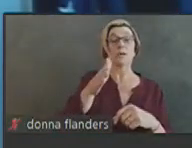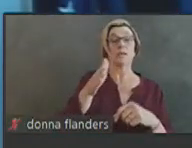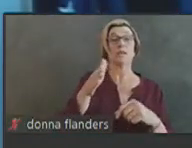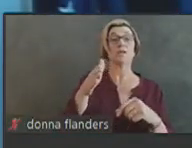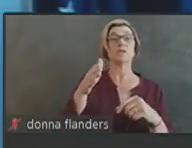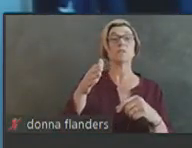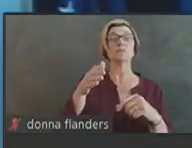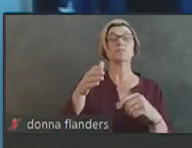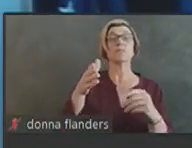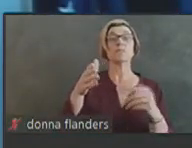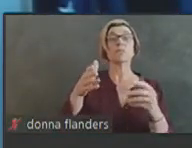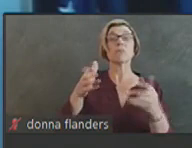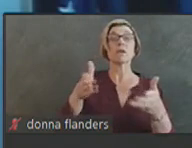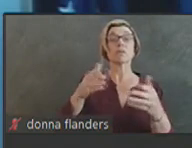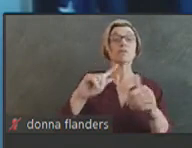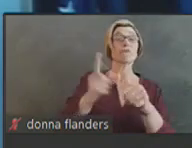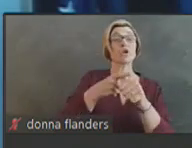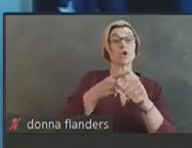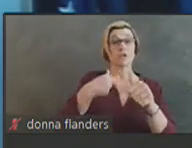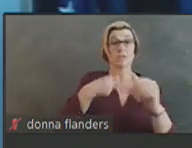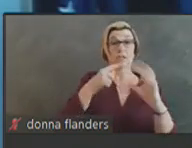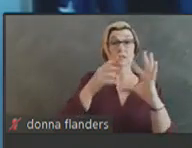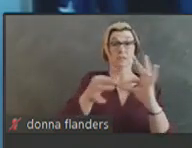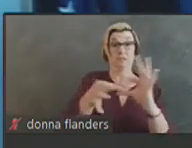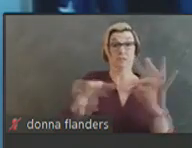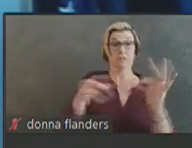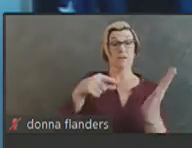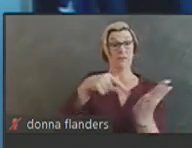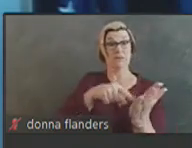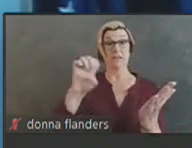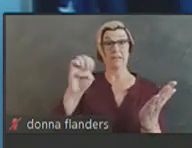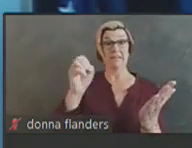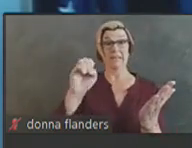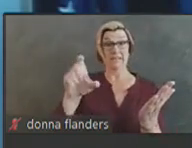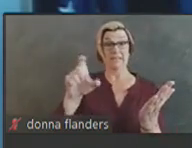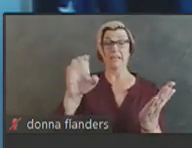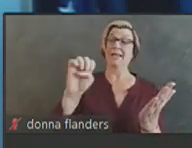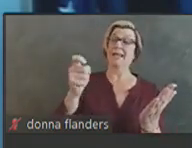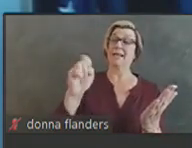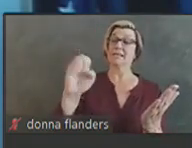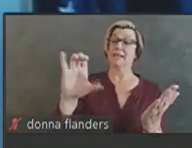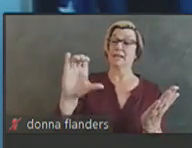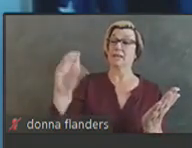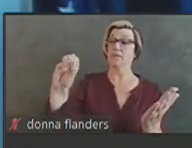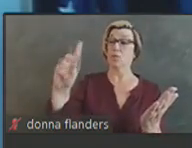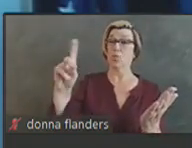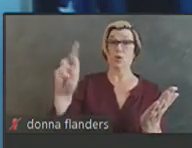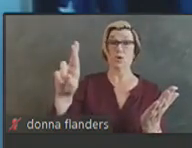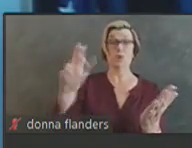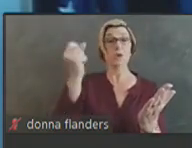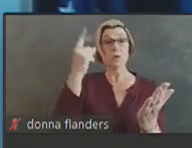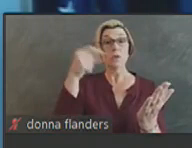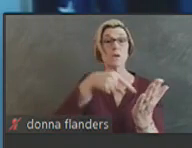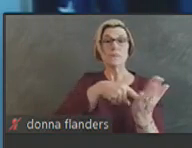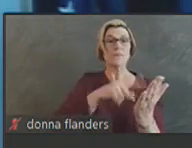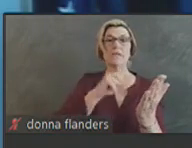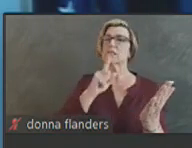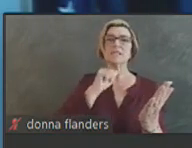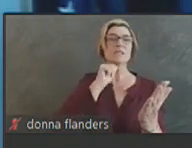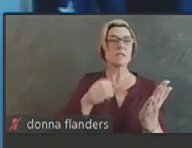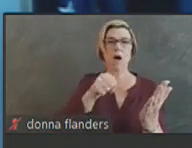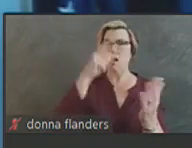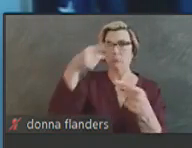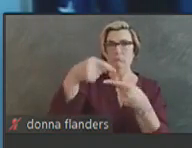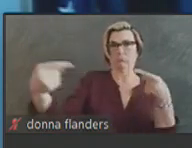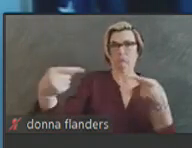state categorically that this order does not conflict with the order issued by Governor Kemp on April 20th.